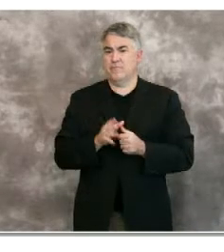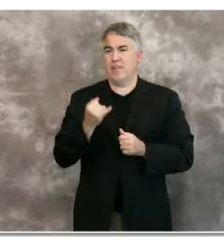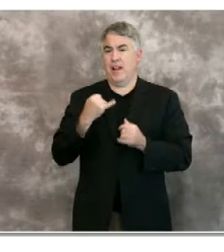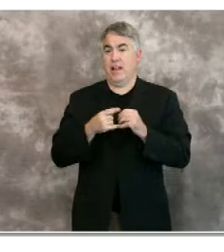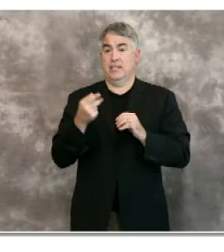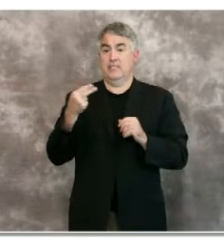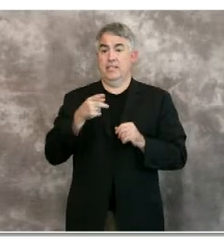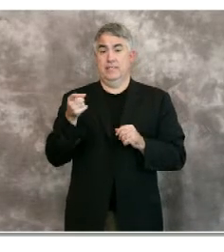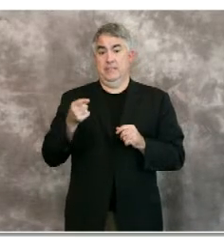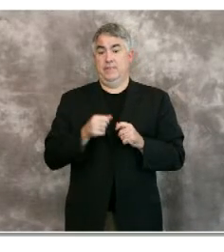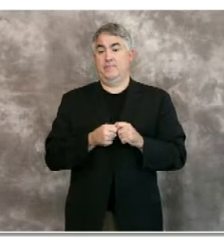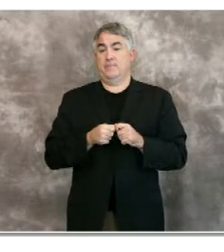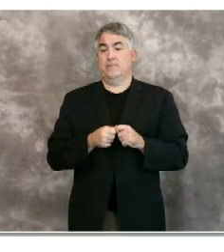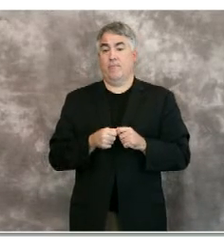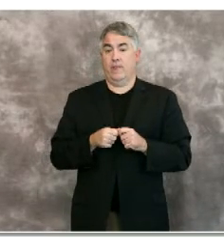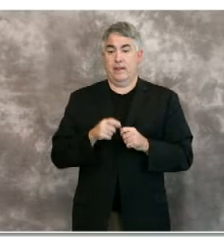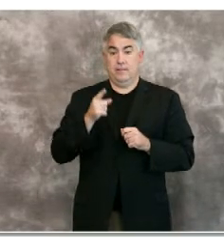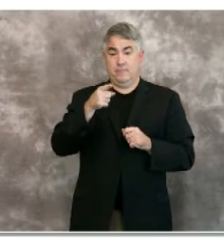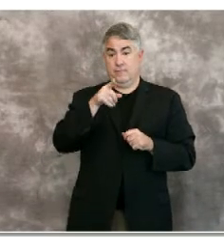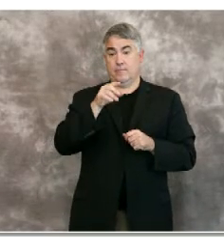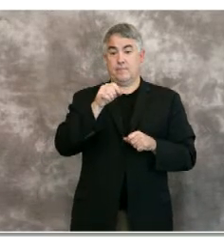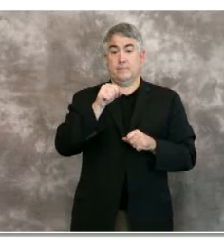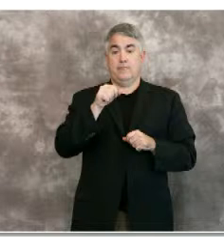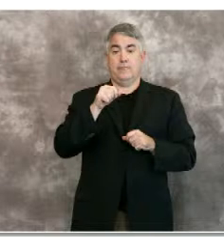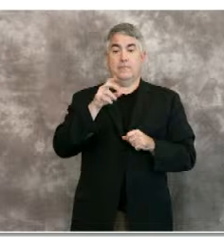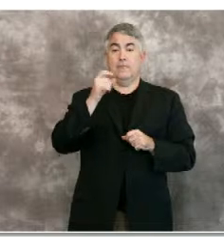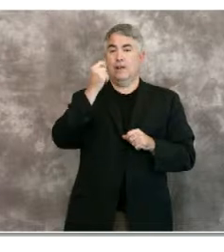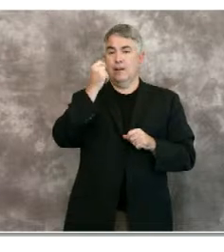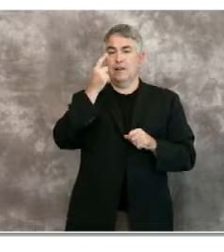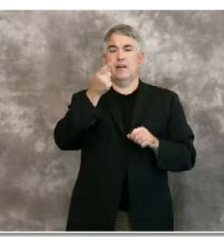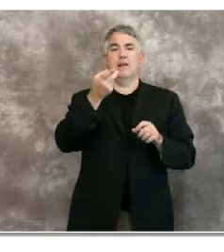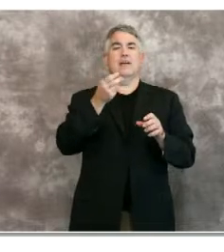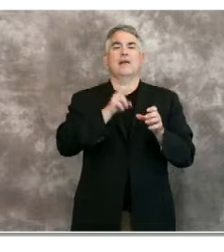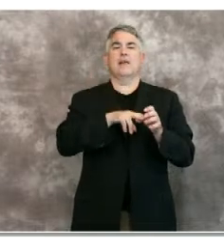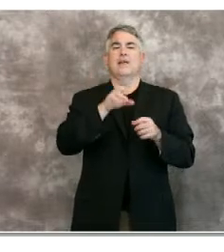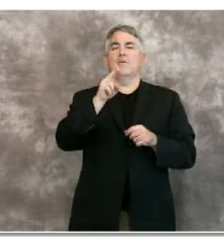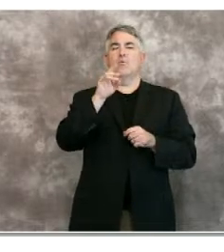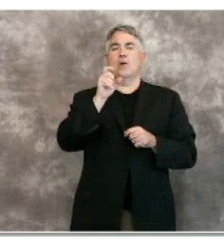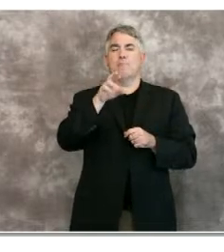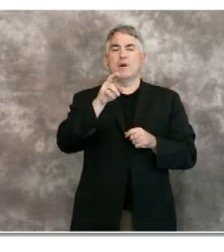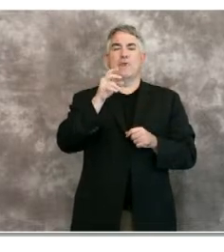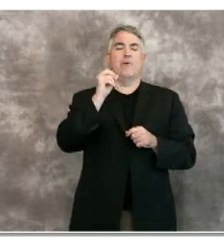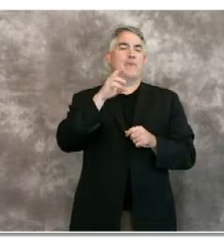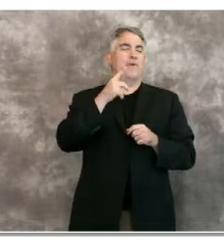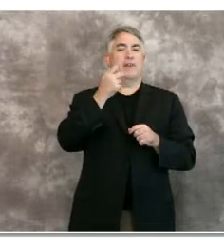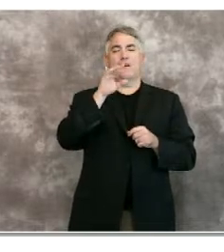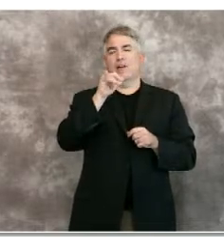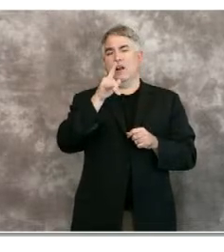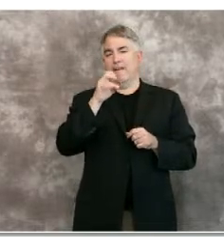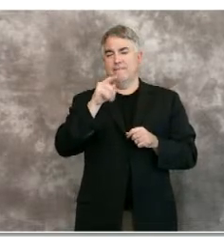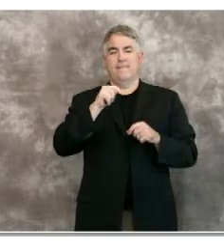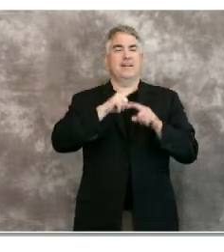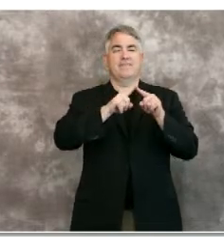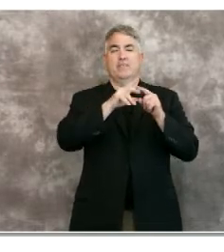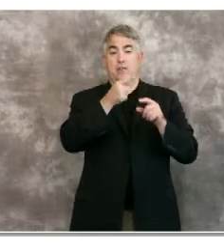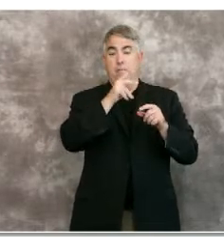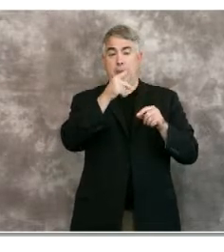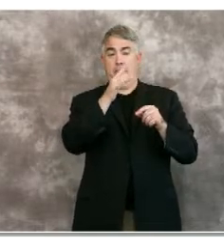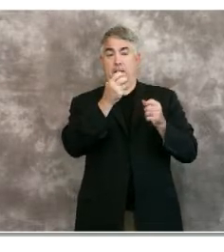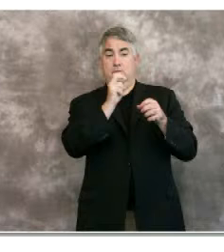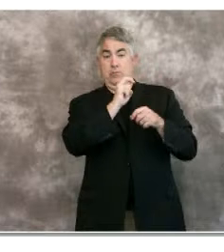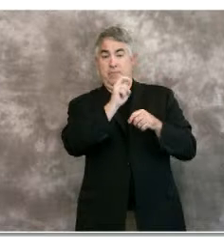must wear face coverings when they're driving public transportation vehicles, when passengers are present, and when outdoors in public spaces where physical